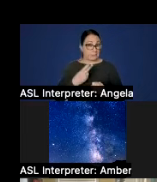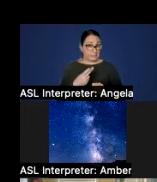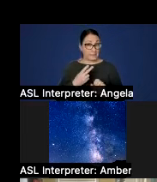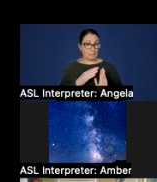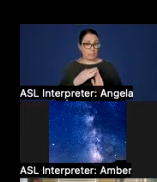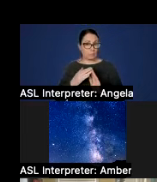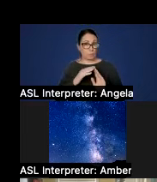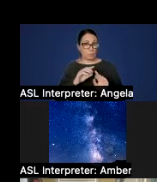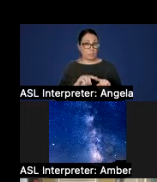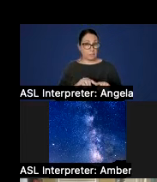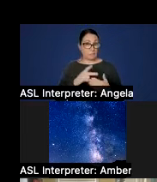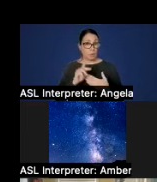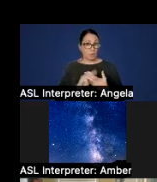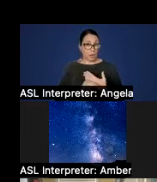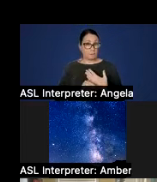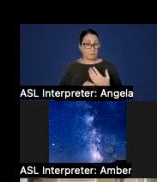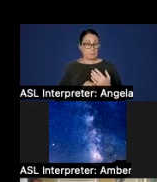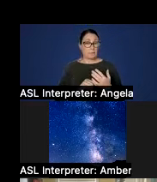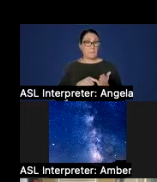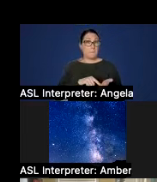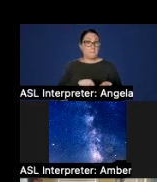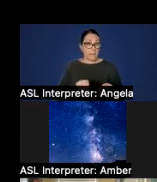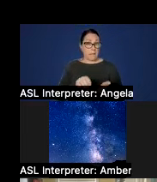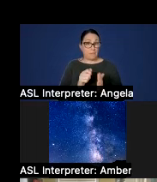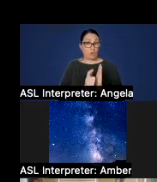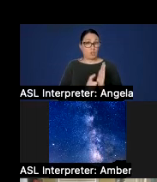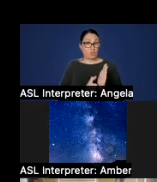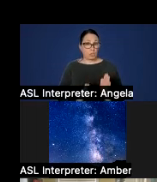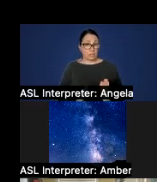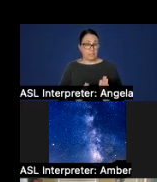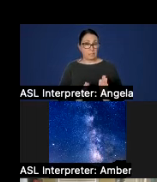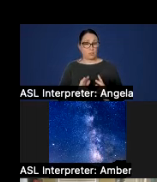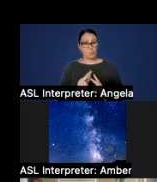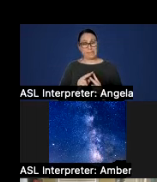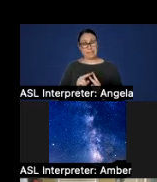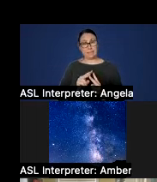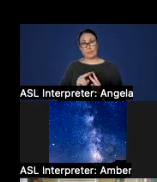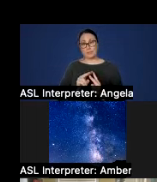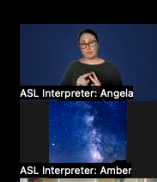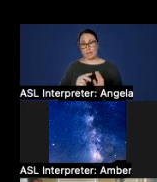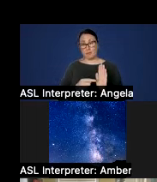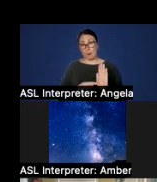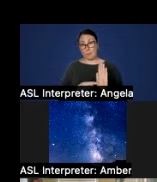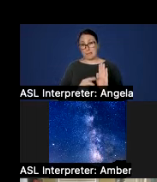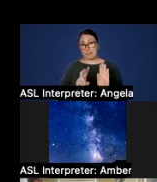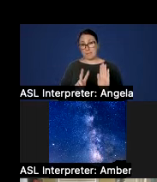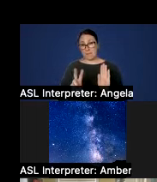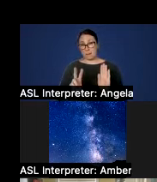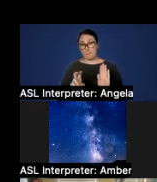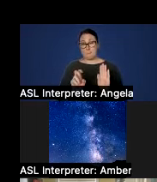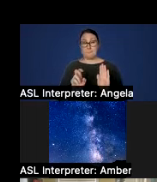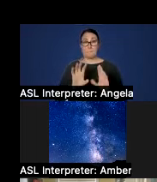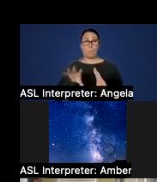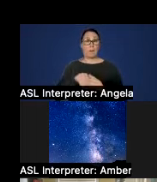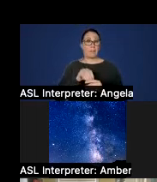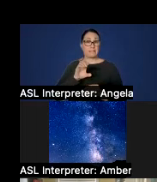community-based programs pay for attorneys to either like represent the victim in civil